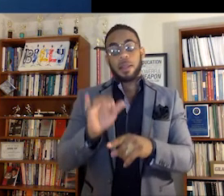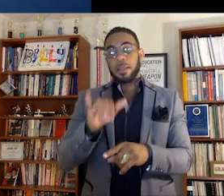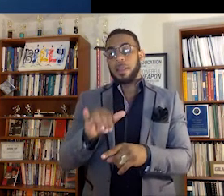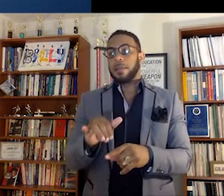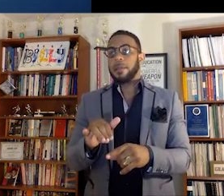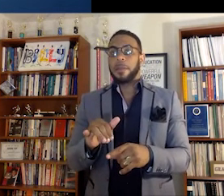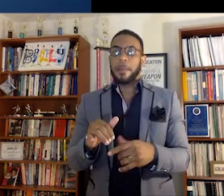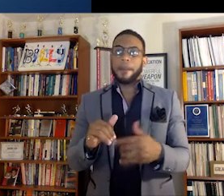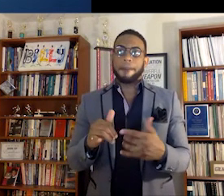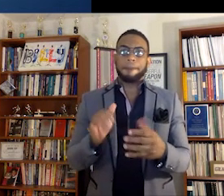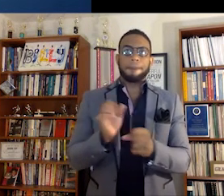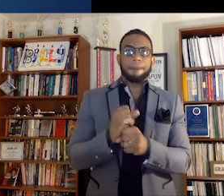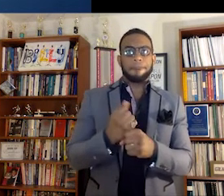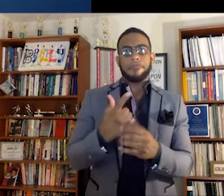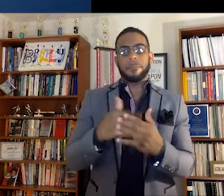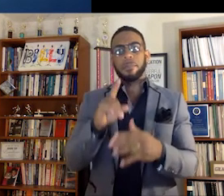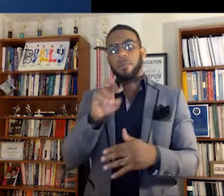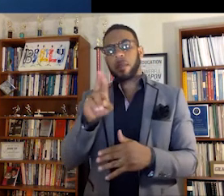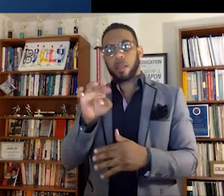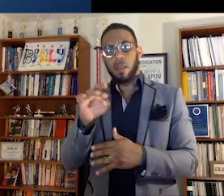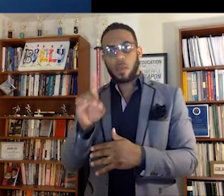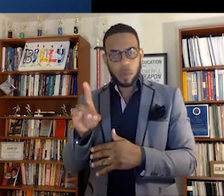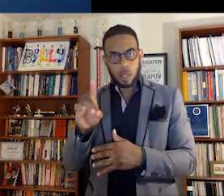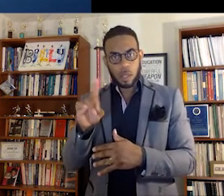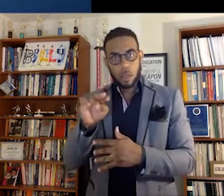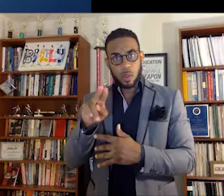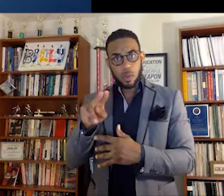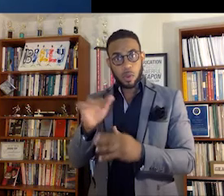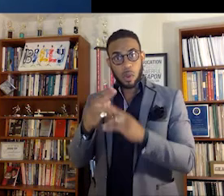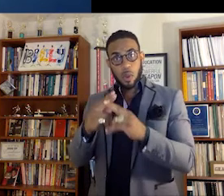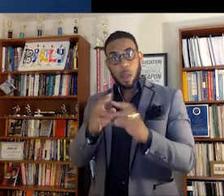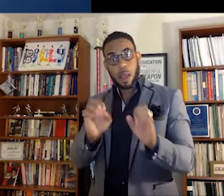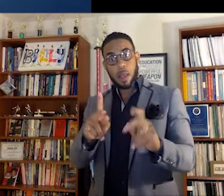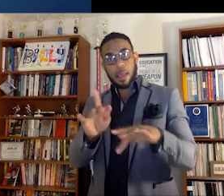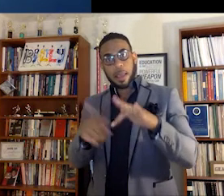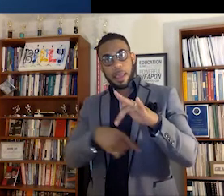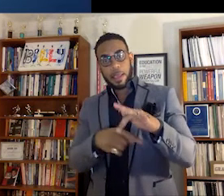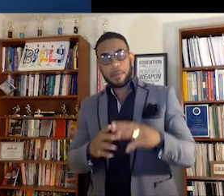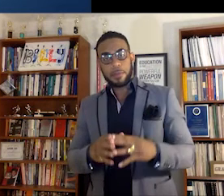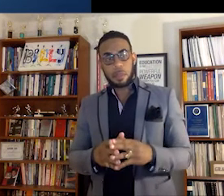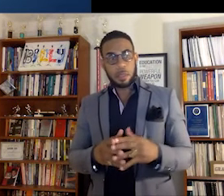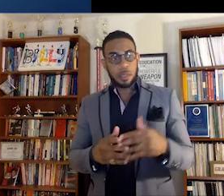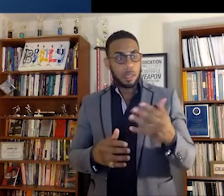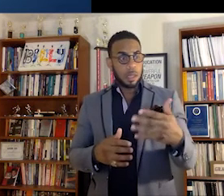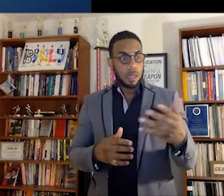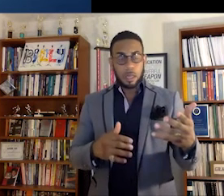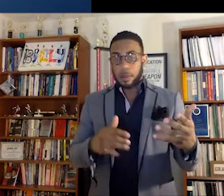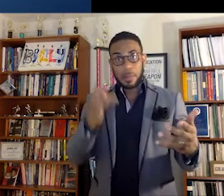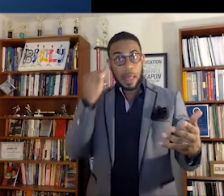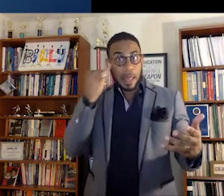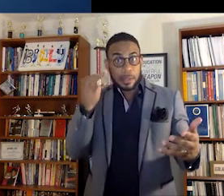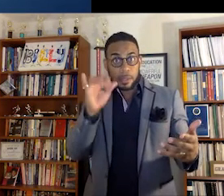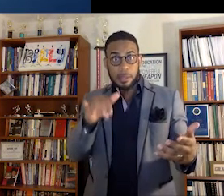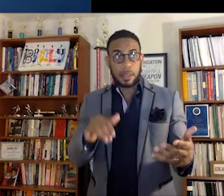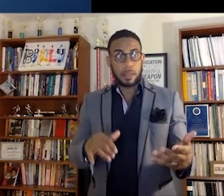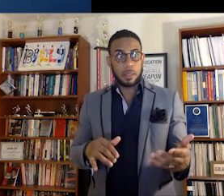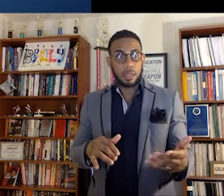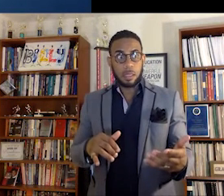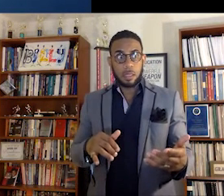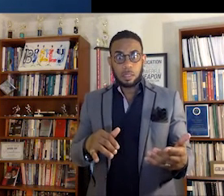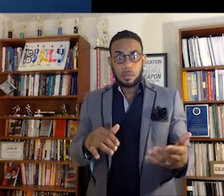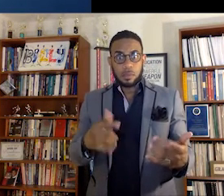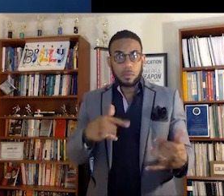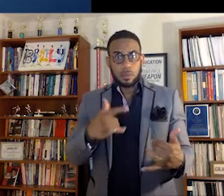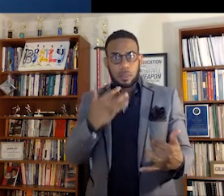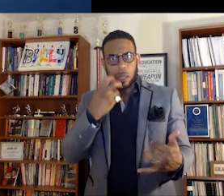that create what Dr. Richard Milner calls an opportunity gap. The idea that